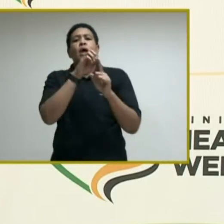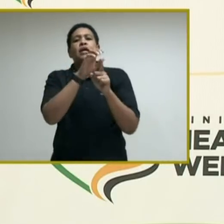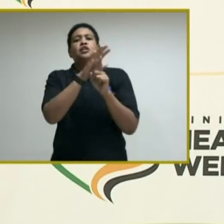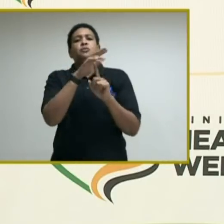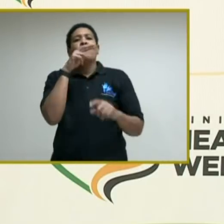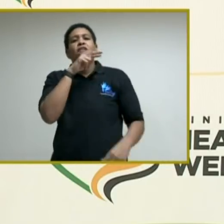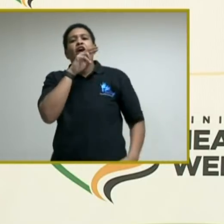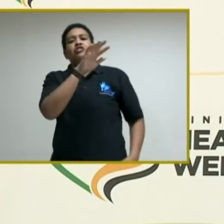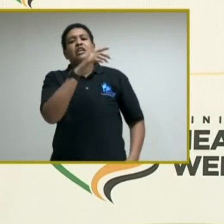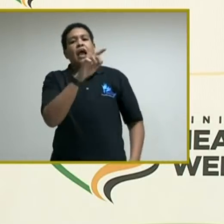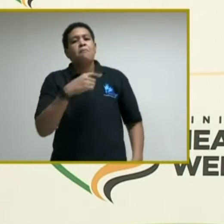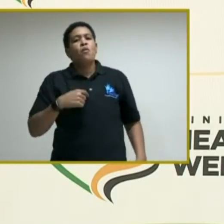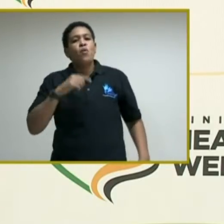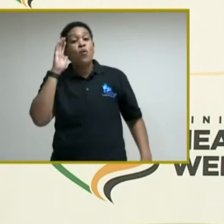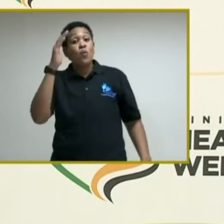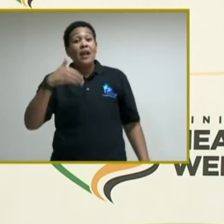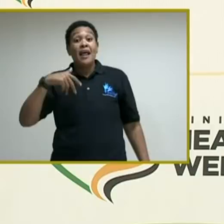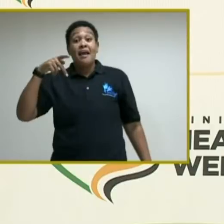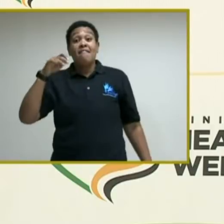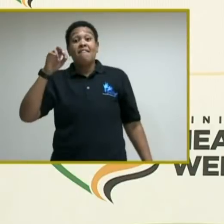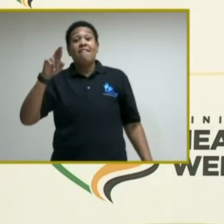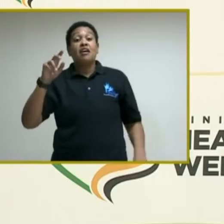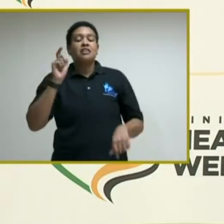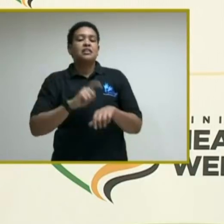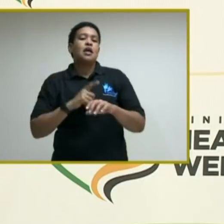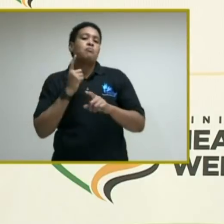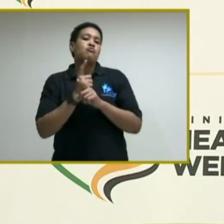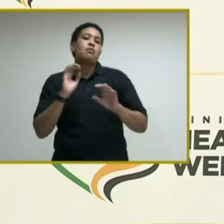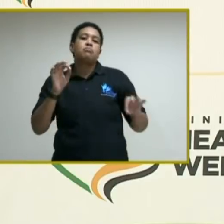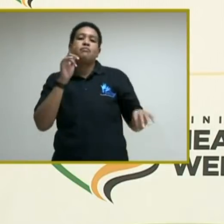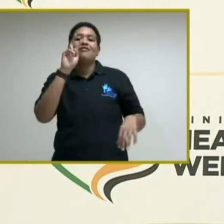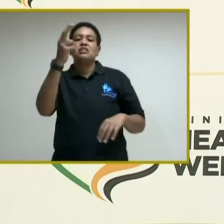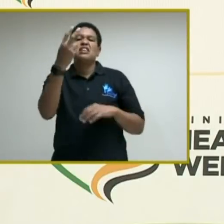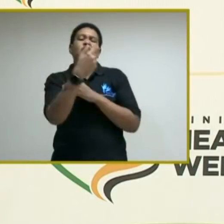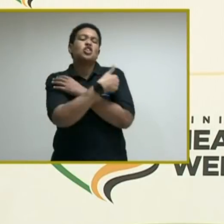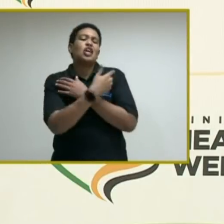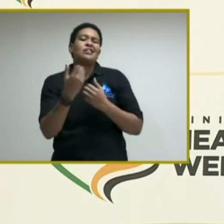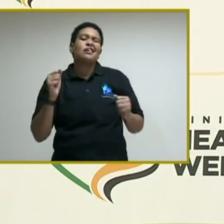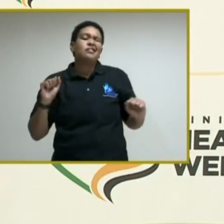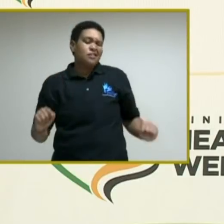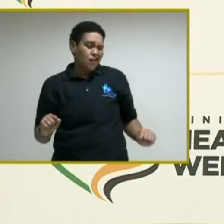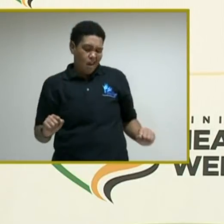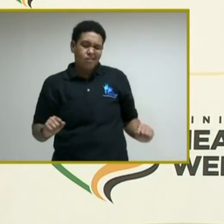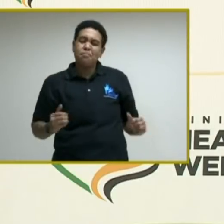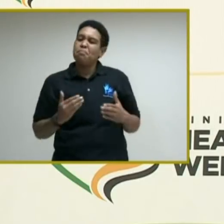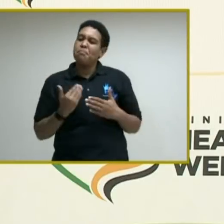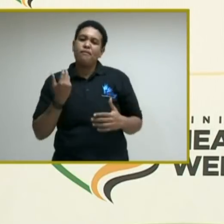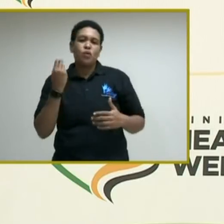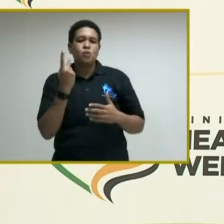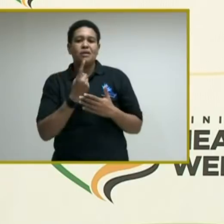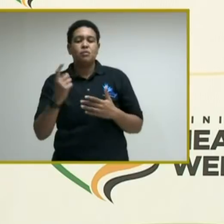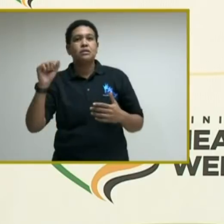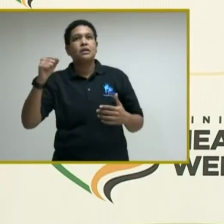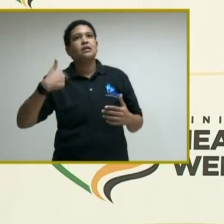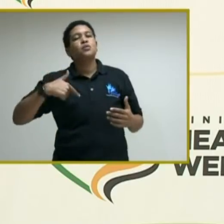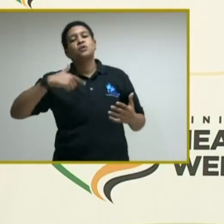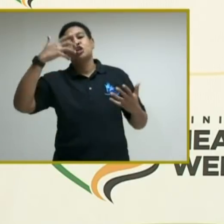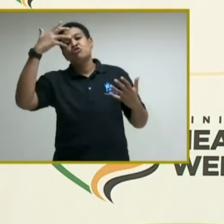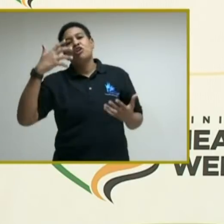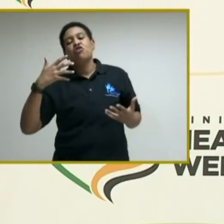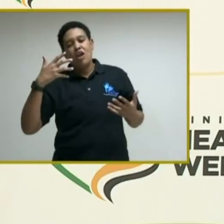We will have Pfizer in time for you to get your second dose. And yes, we regret, we